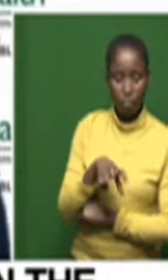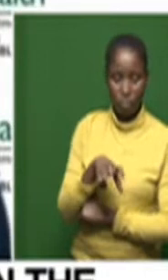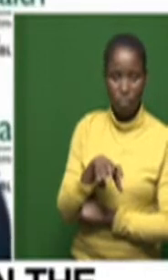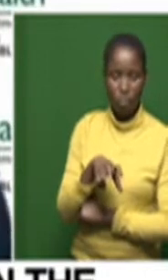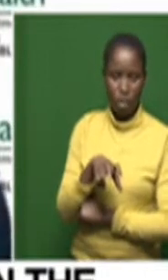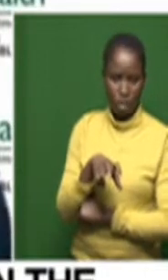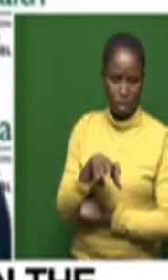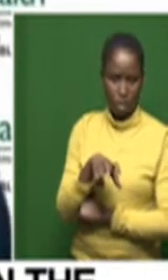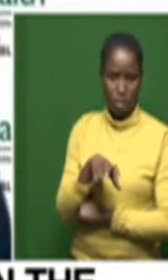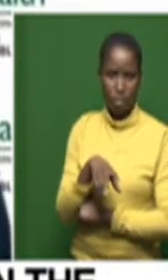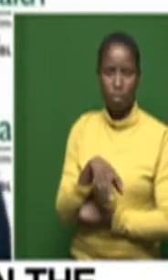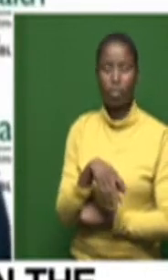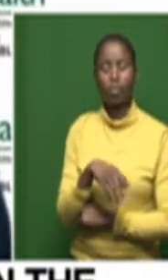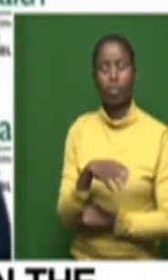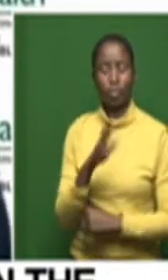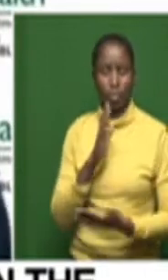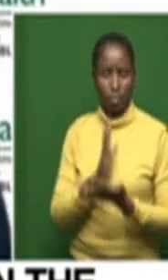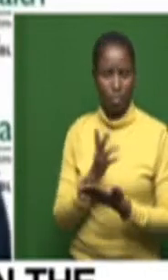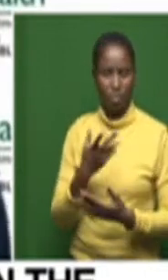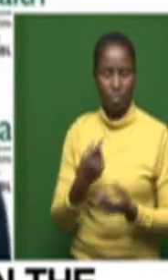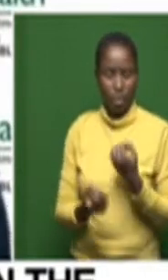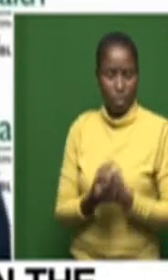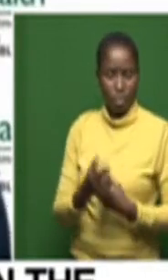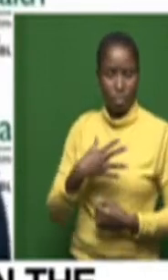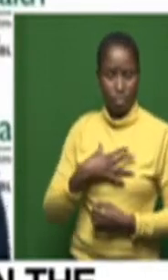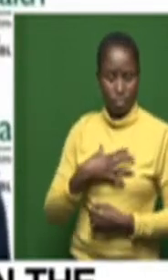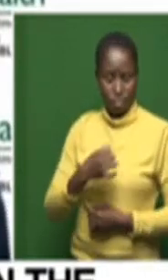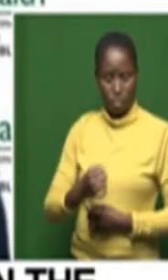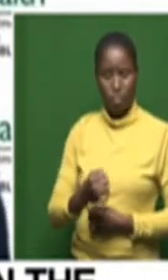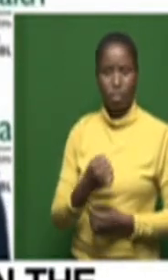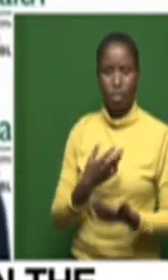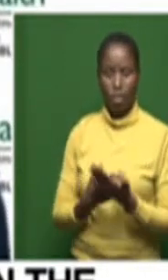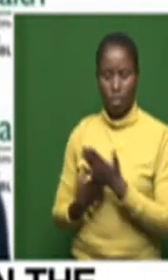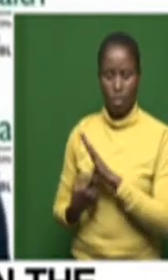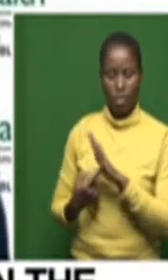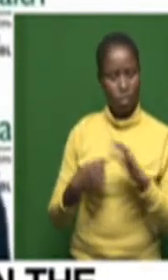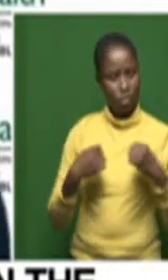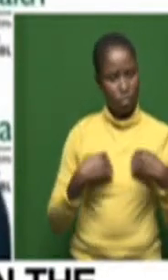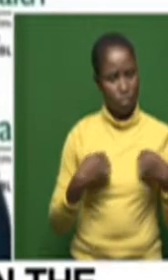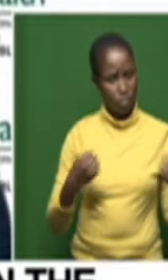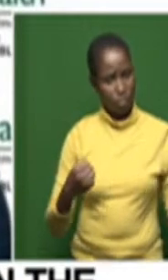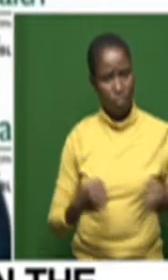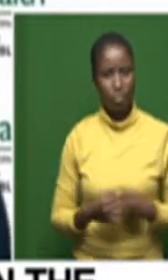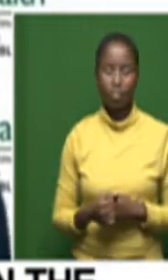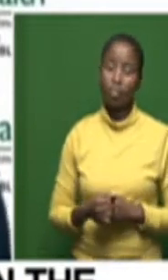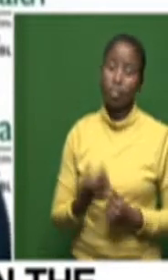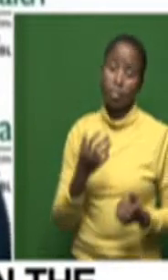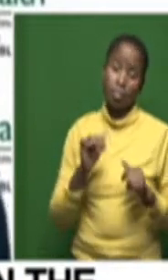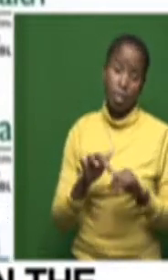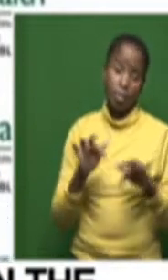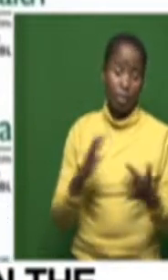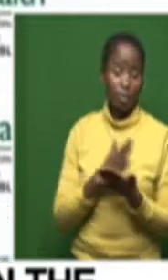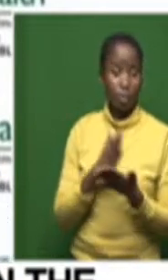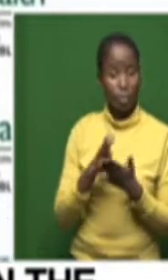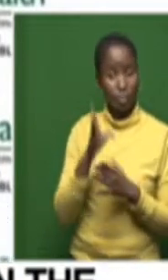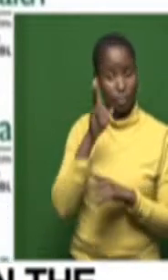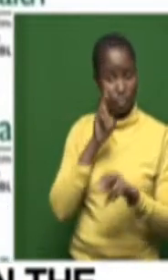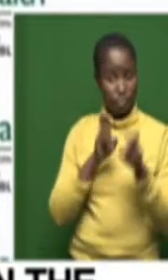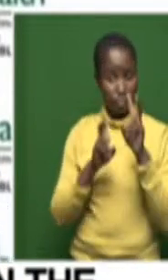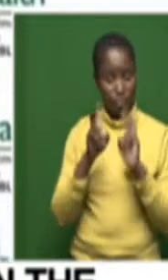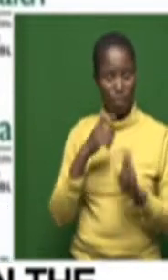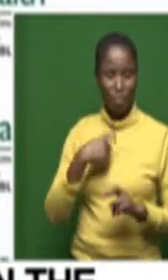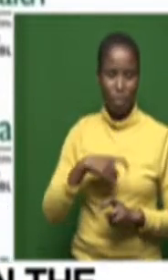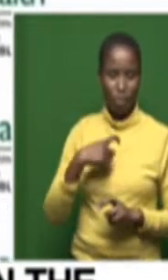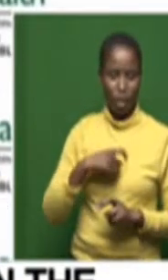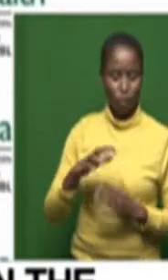courage, and I hope it will inspire others in listening to a personal testimonial. Thank you